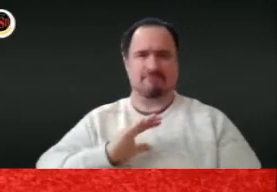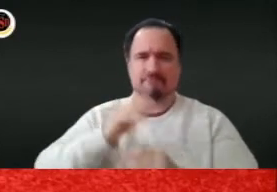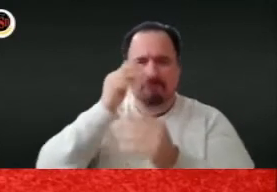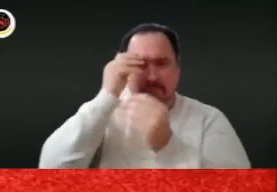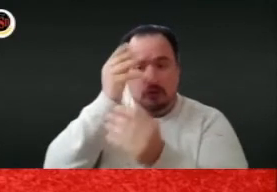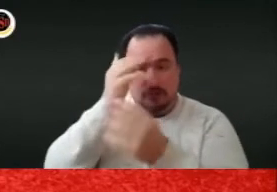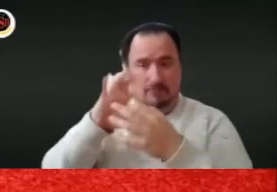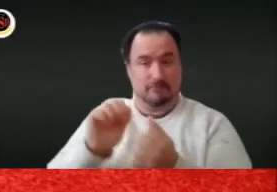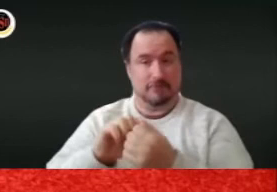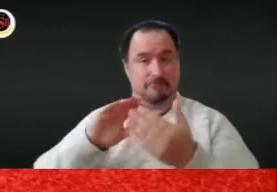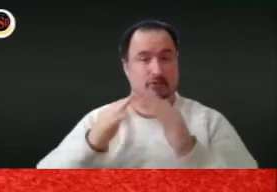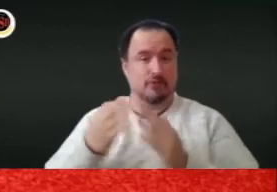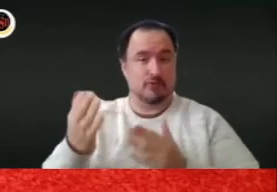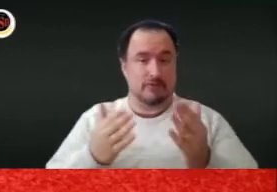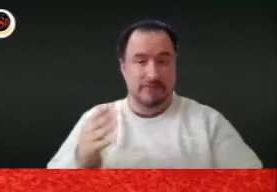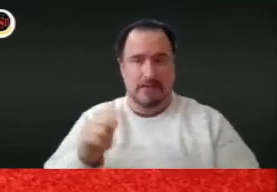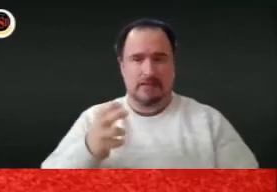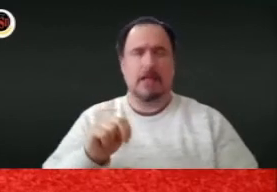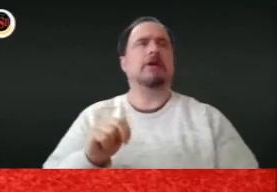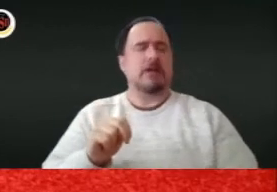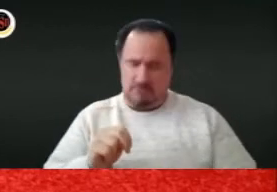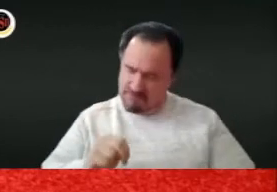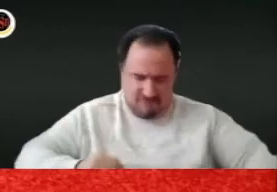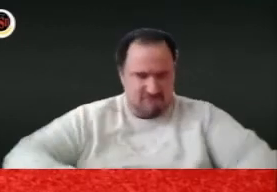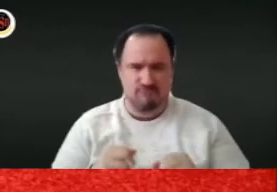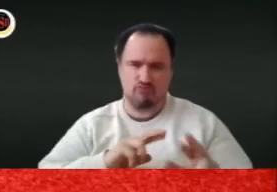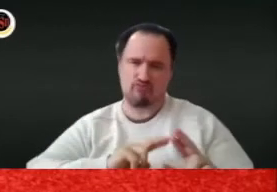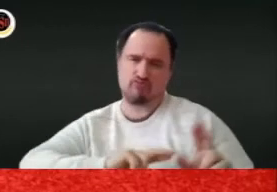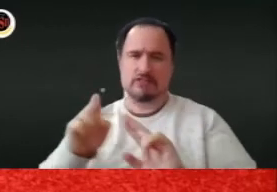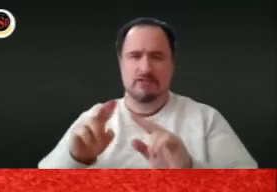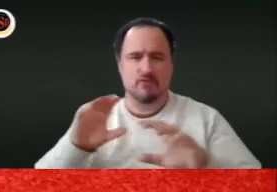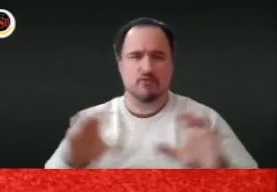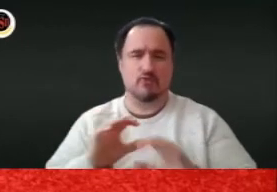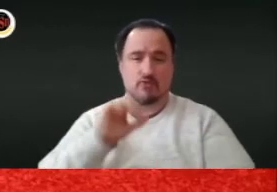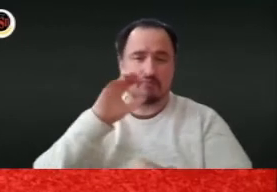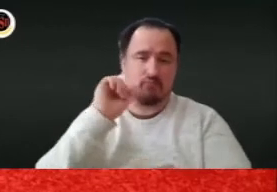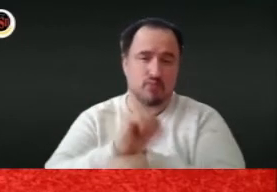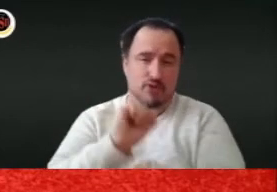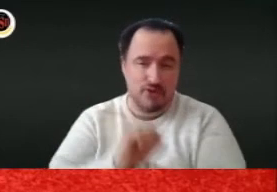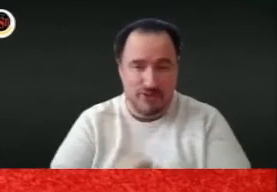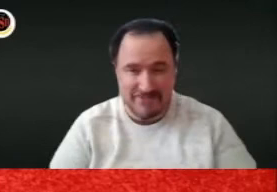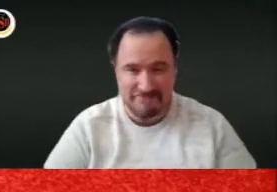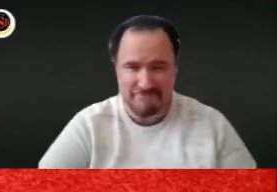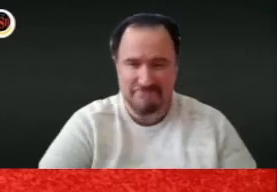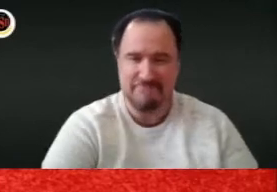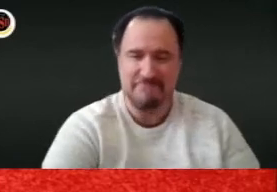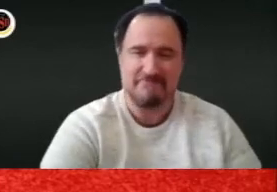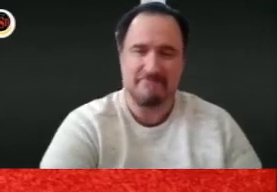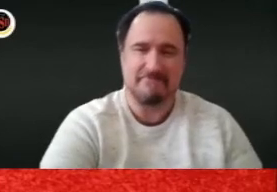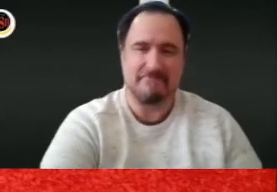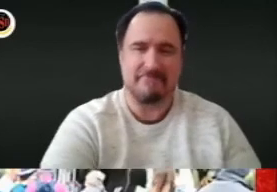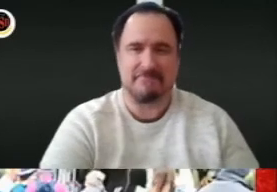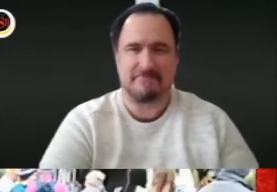going to eliminate confusion on where you can find some community service work.